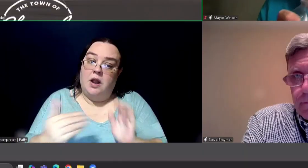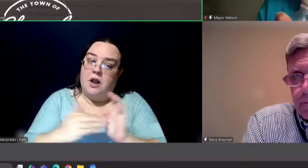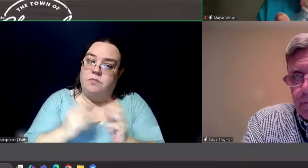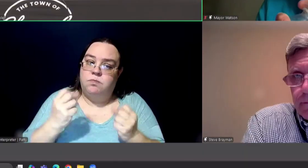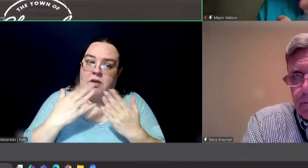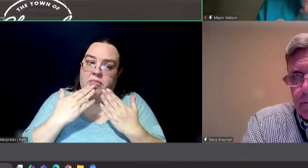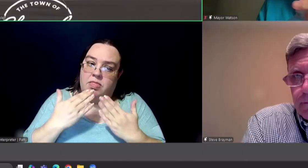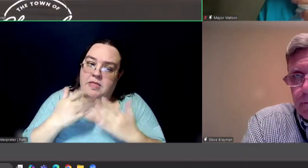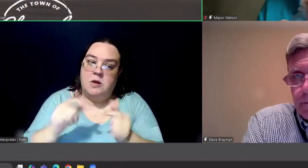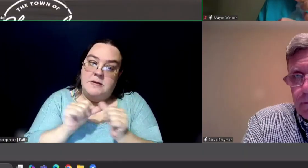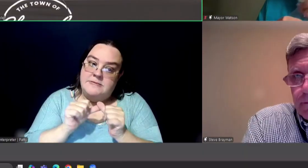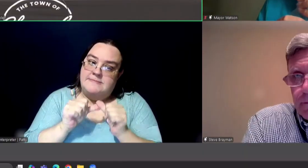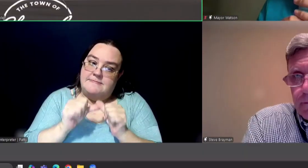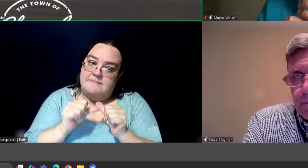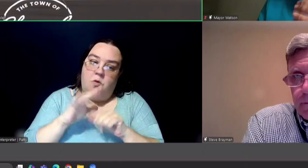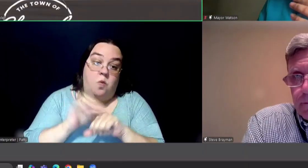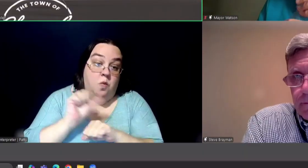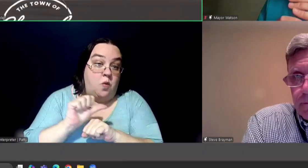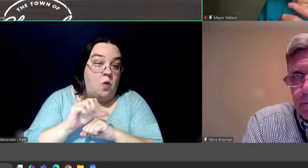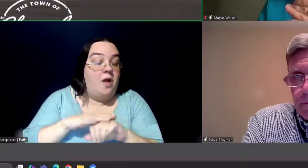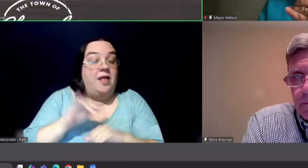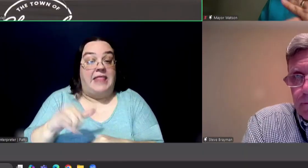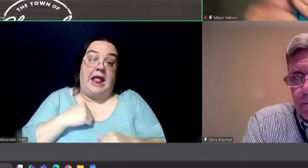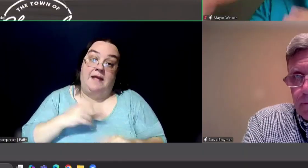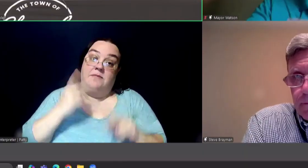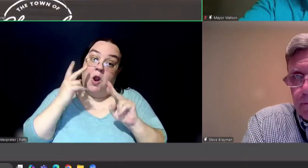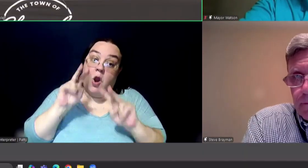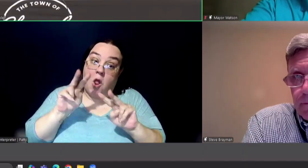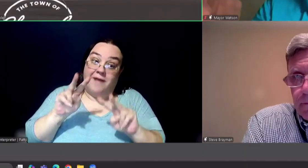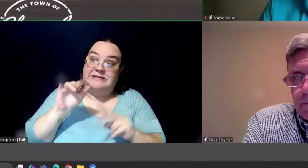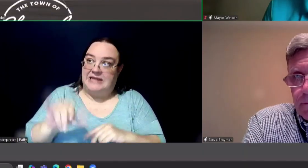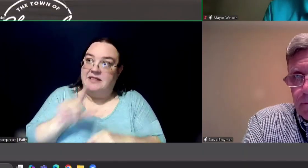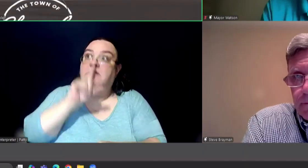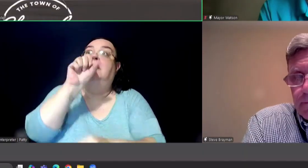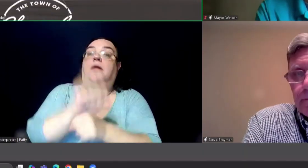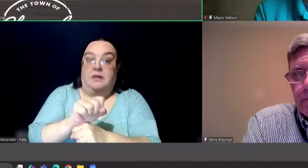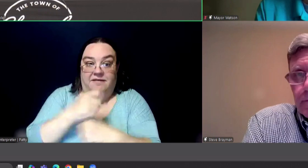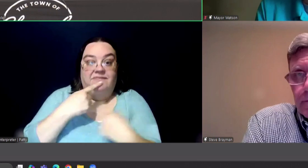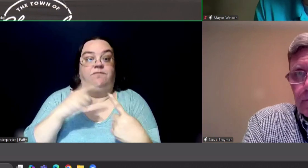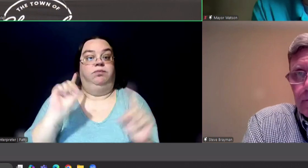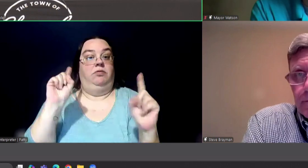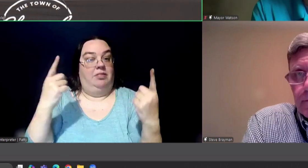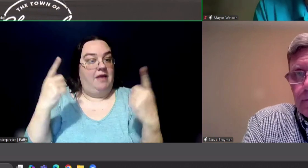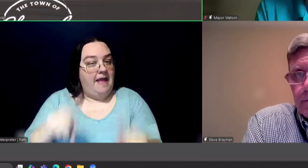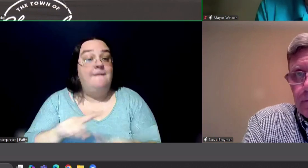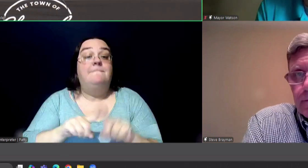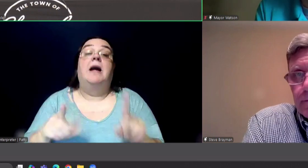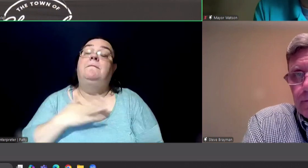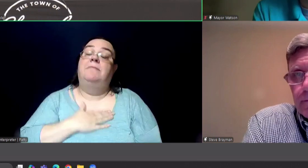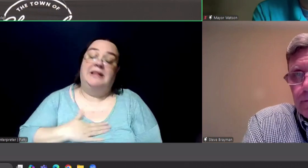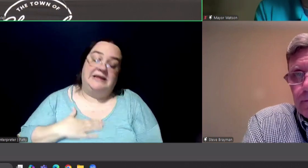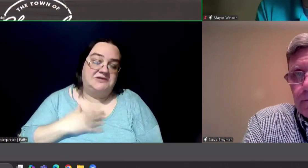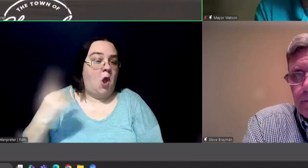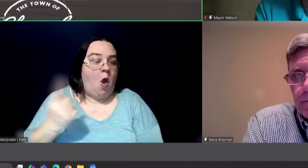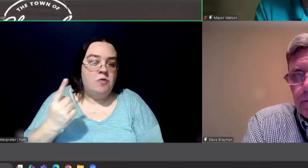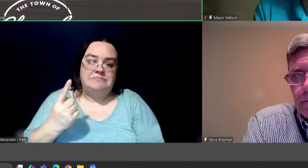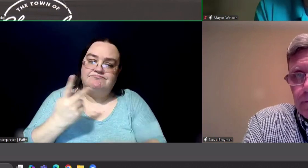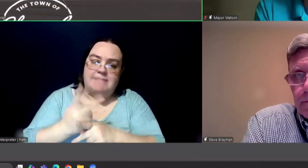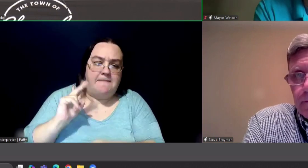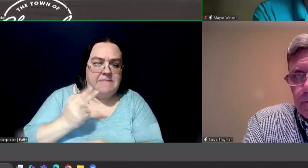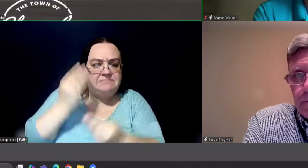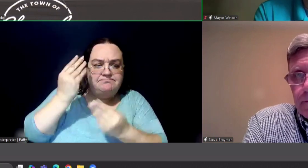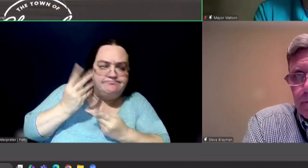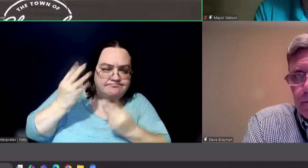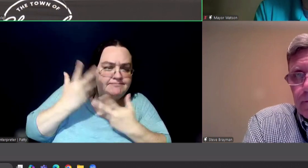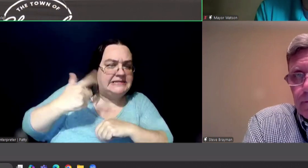with that. I am looking forward to seeing it actually happen. But please do, as always, keep us informed of the timeline so that we